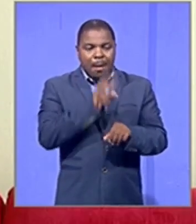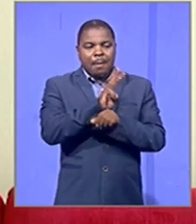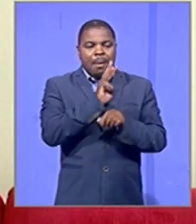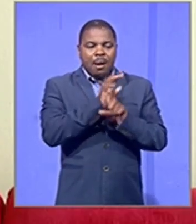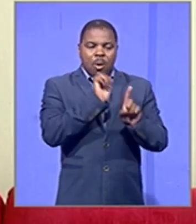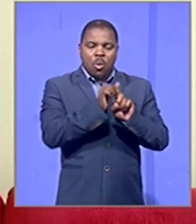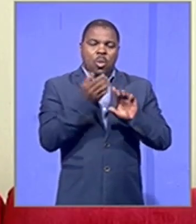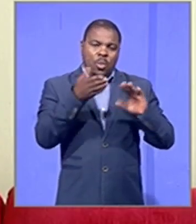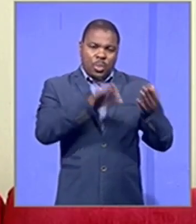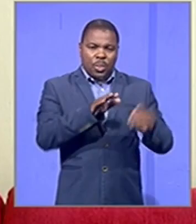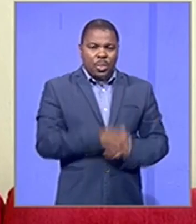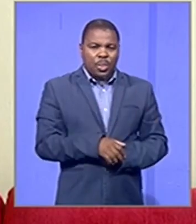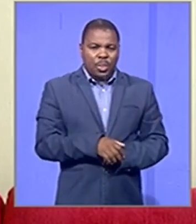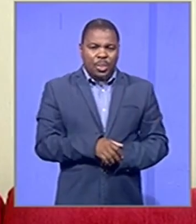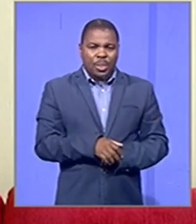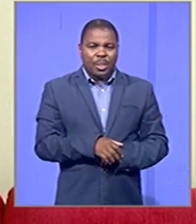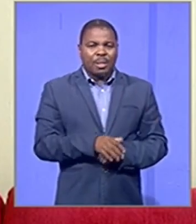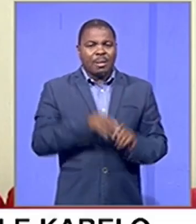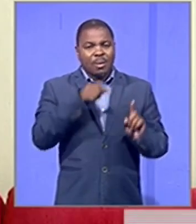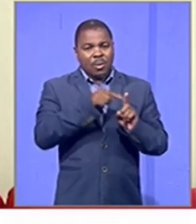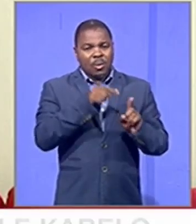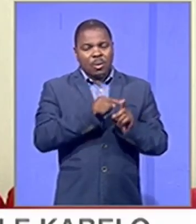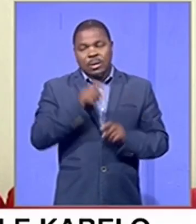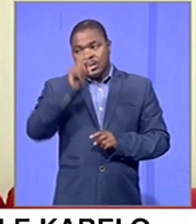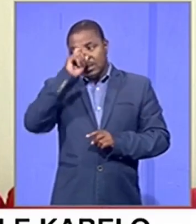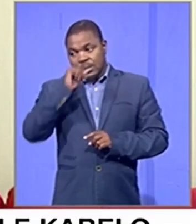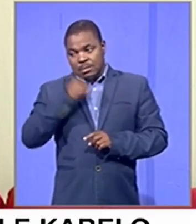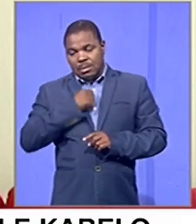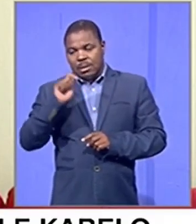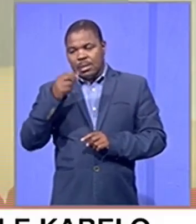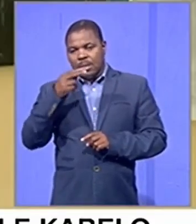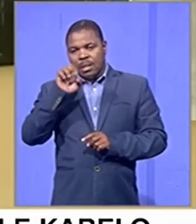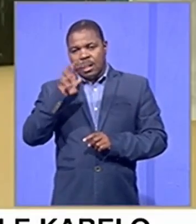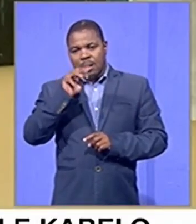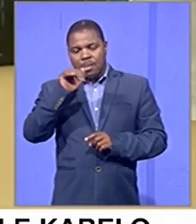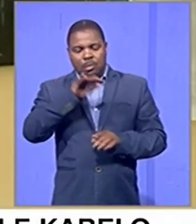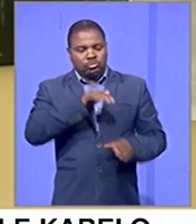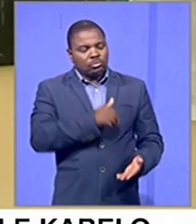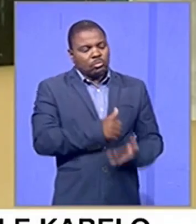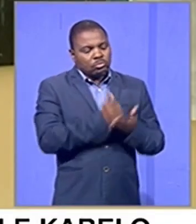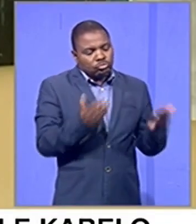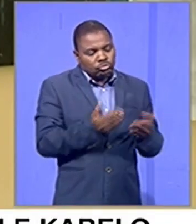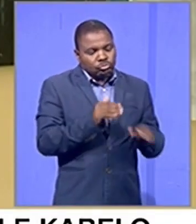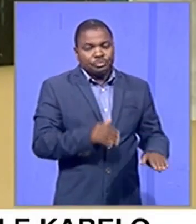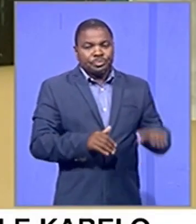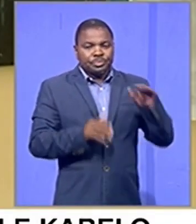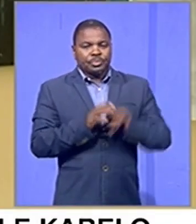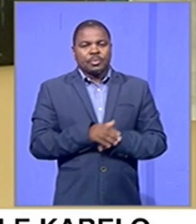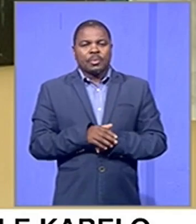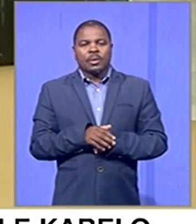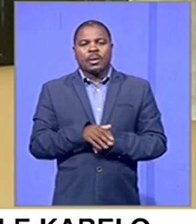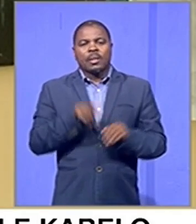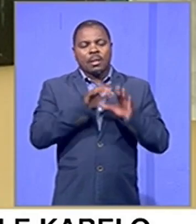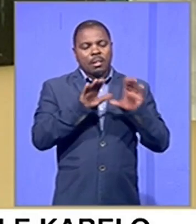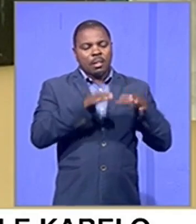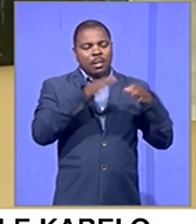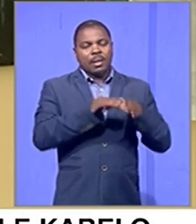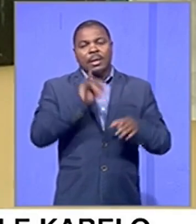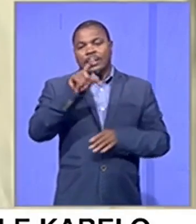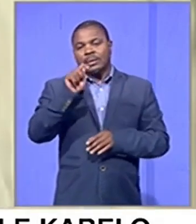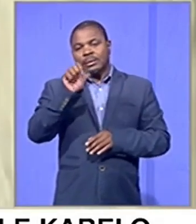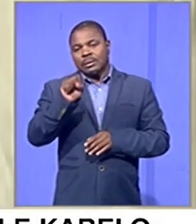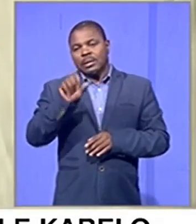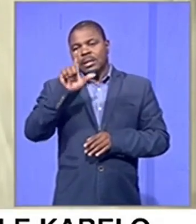ever since, Junior was raised by my sister Thelma Verkoper. Dipontsho tsa botaki tse hlophisitsweng ke company ya It's